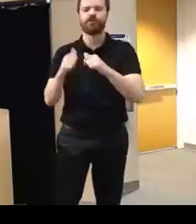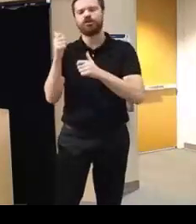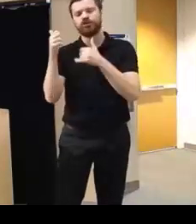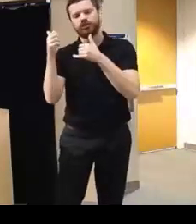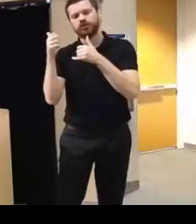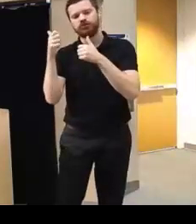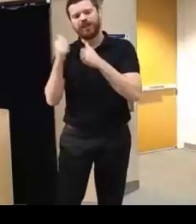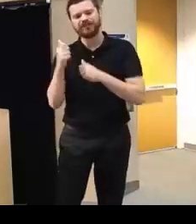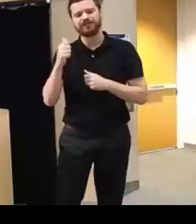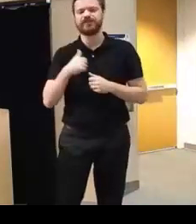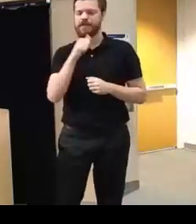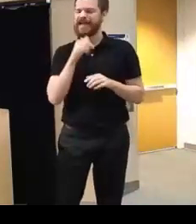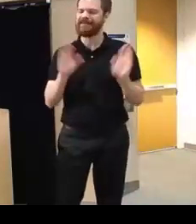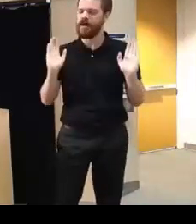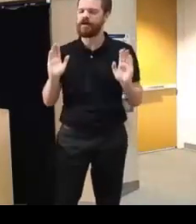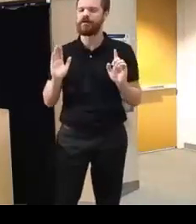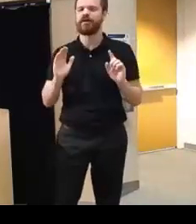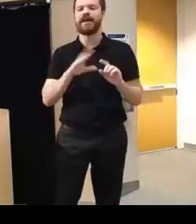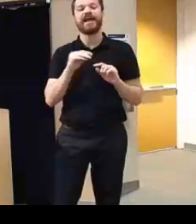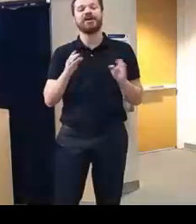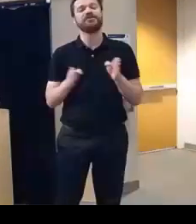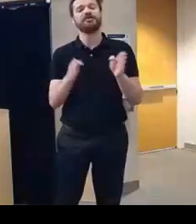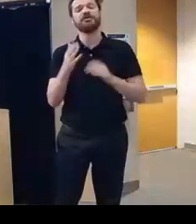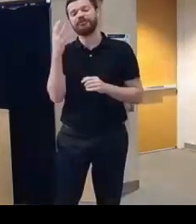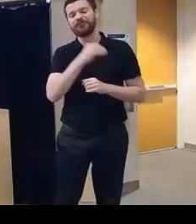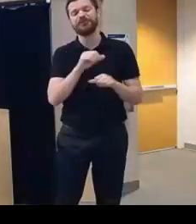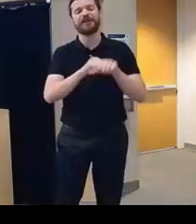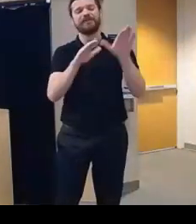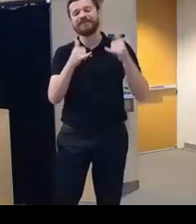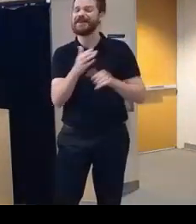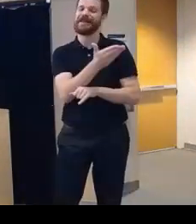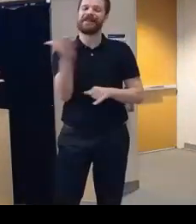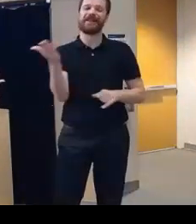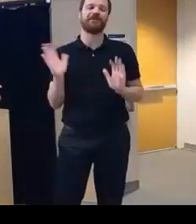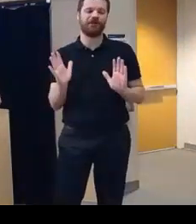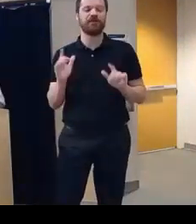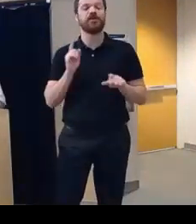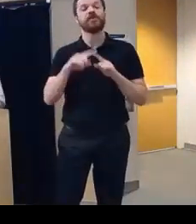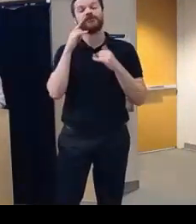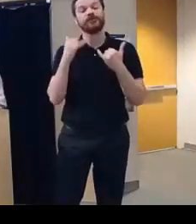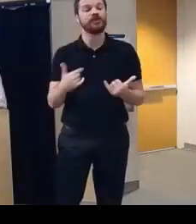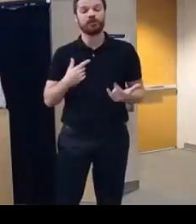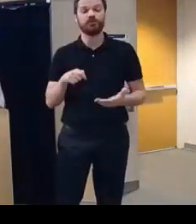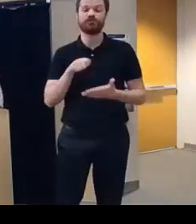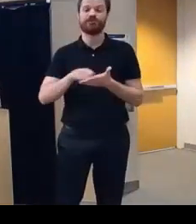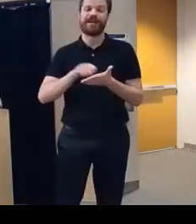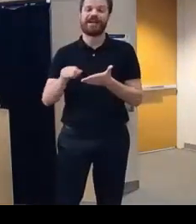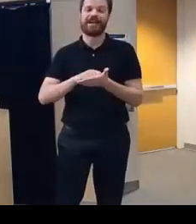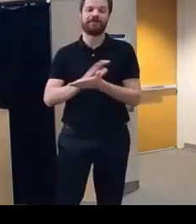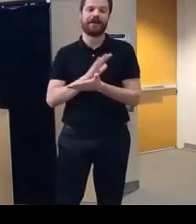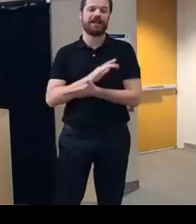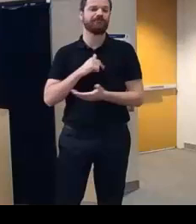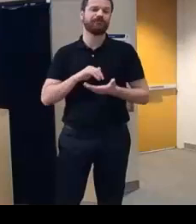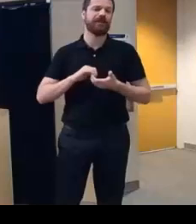here and there, so I'm not giving up, and the road is still very beautiful, and those mountains are still in the background. And what I'm doing in the meantime is writing papers and really